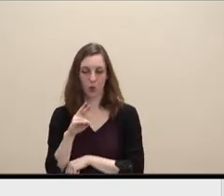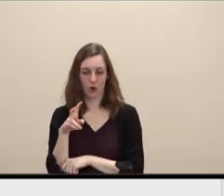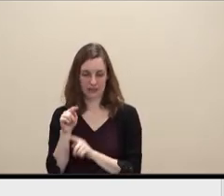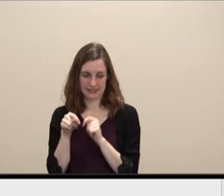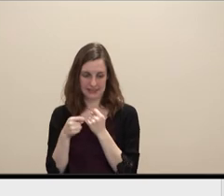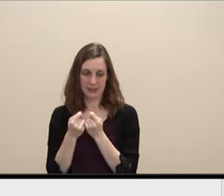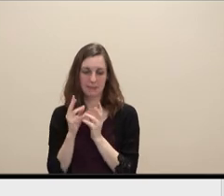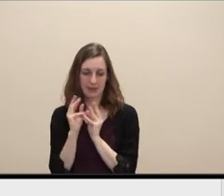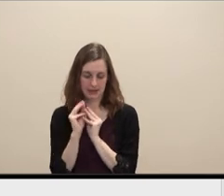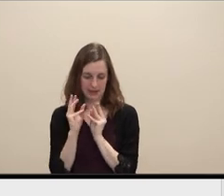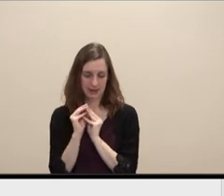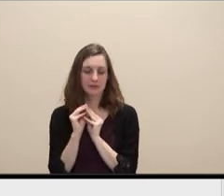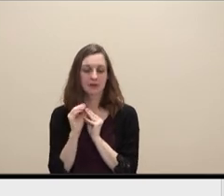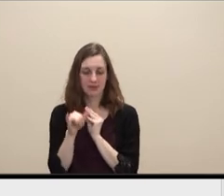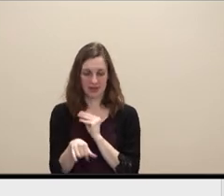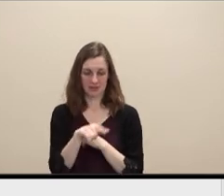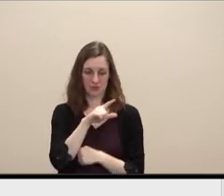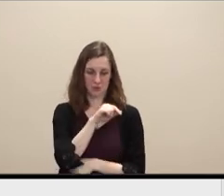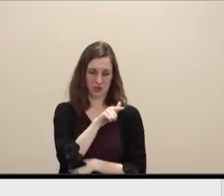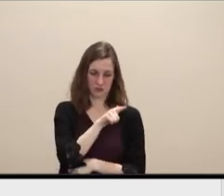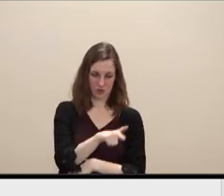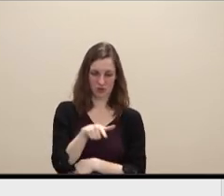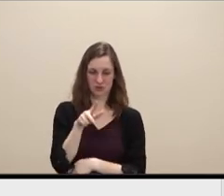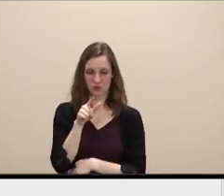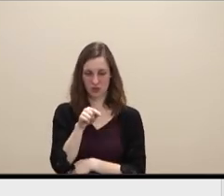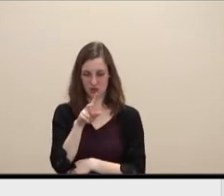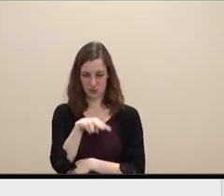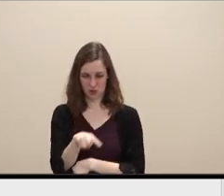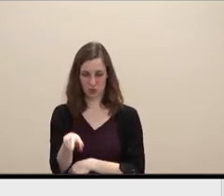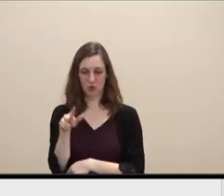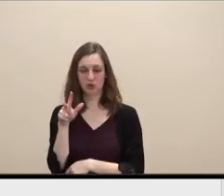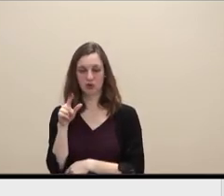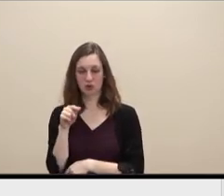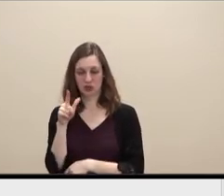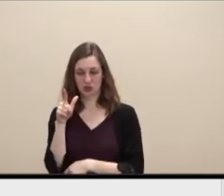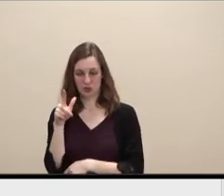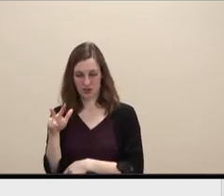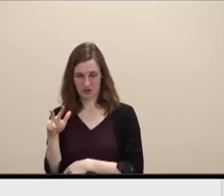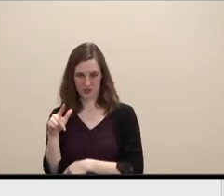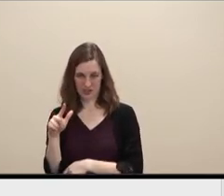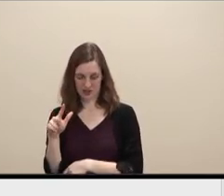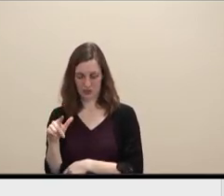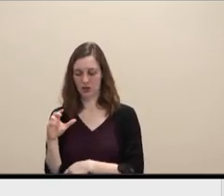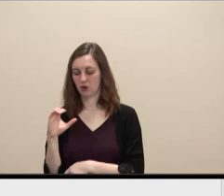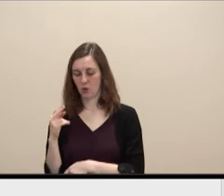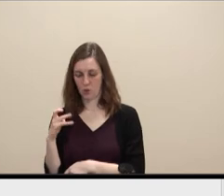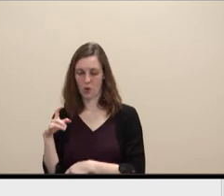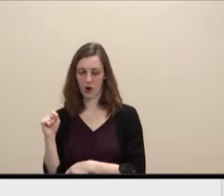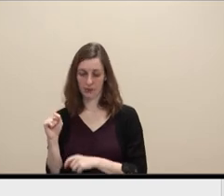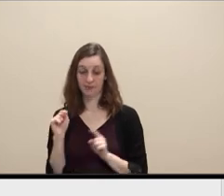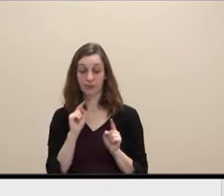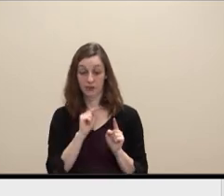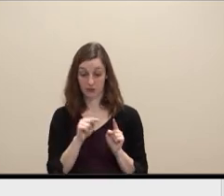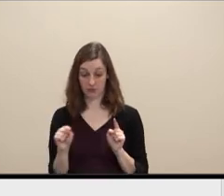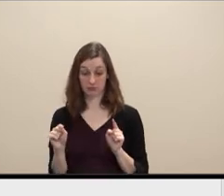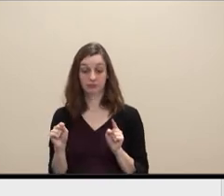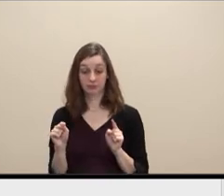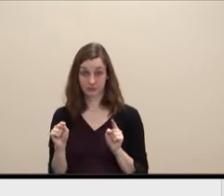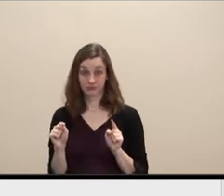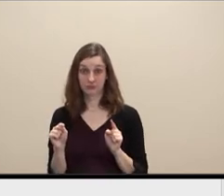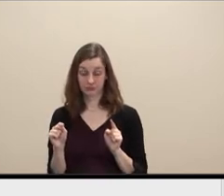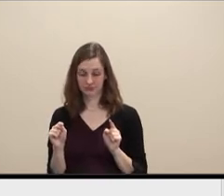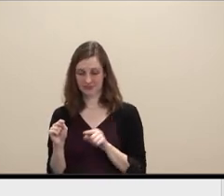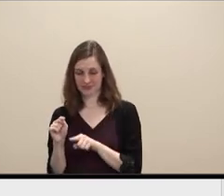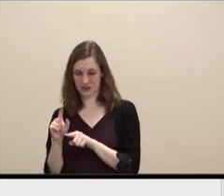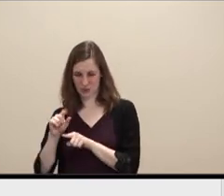from the 2021, 2022, and 2023 cohorts. The 2023 cohort are students who have babies